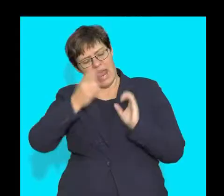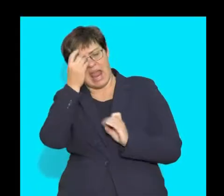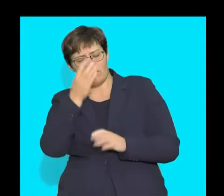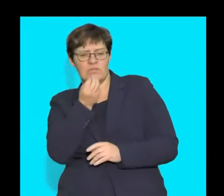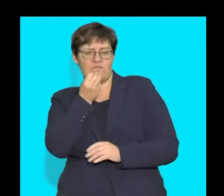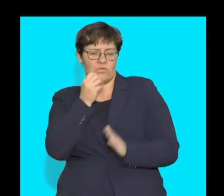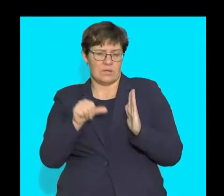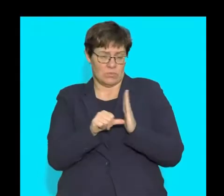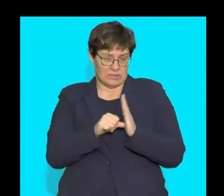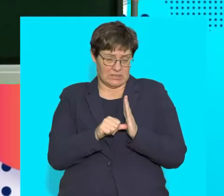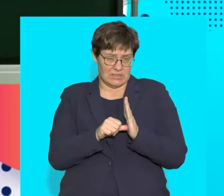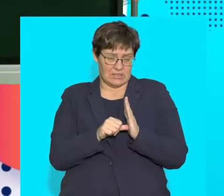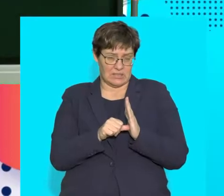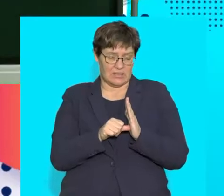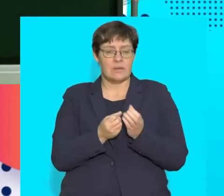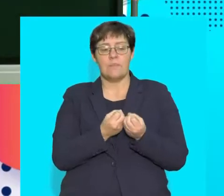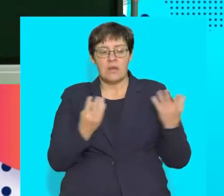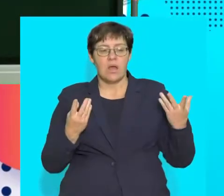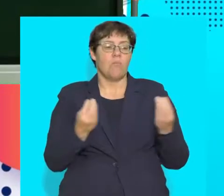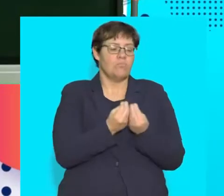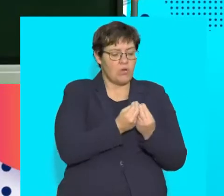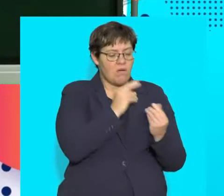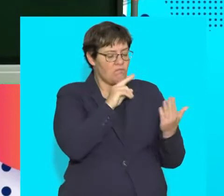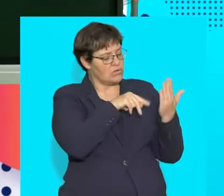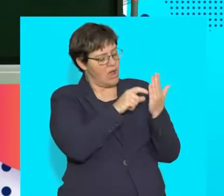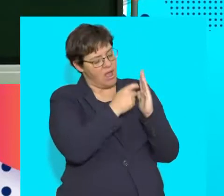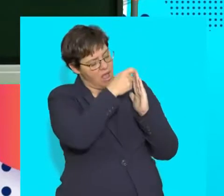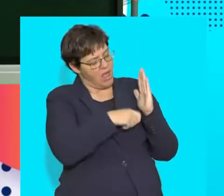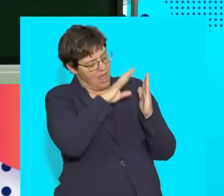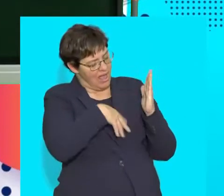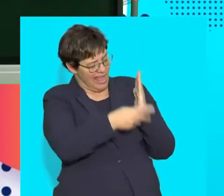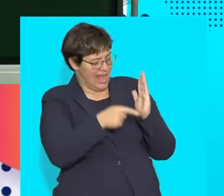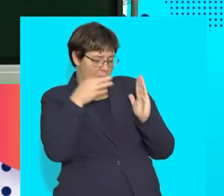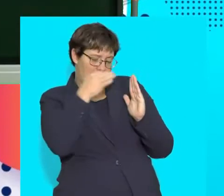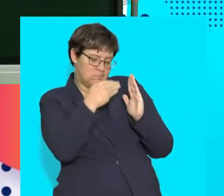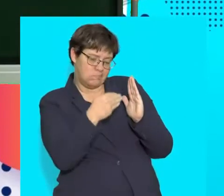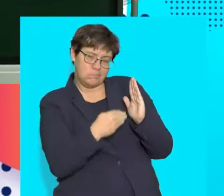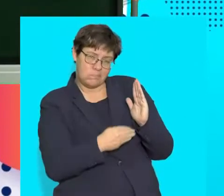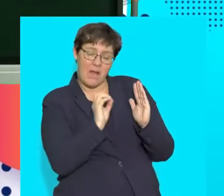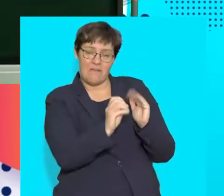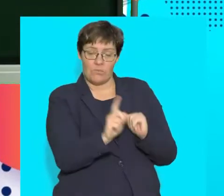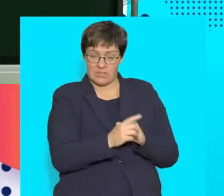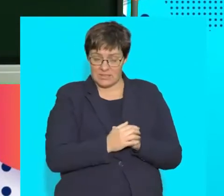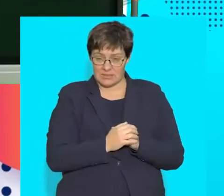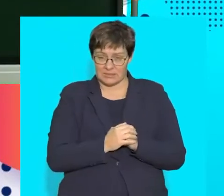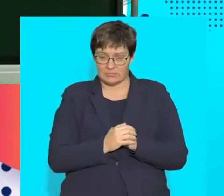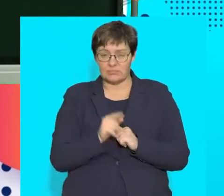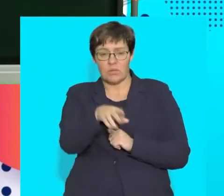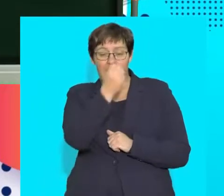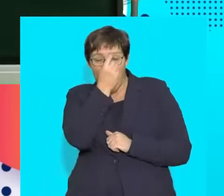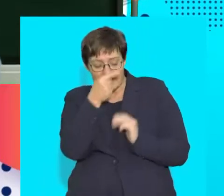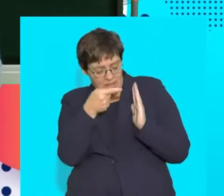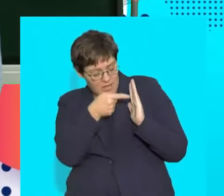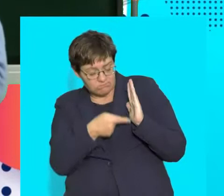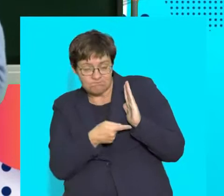And we often buy food products and we see a little table of all the different nutrients on them. It's important that you understand